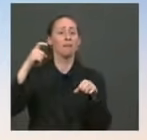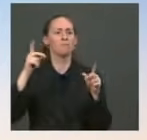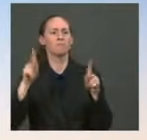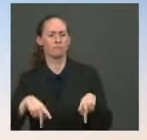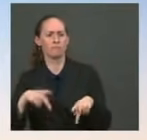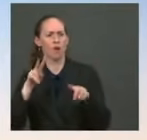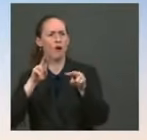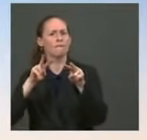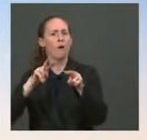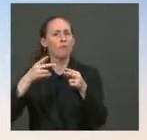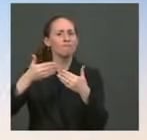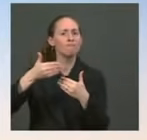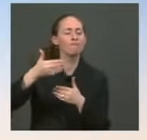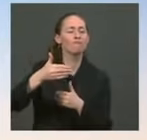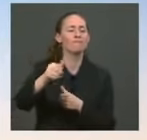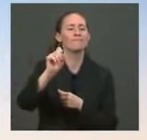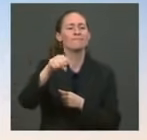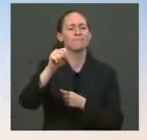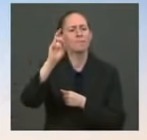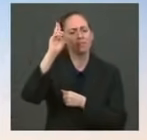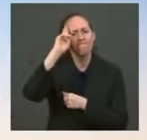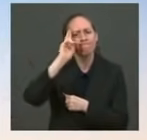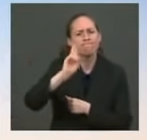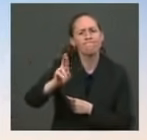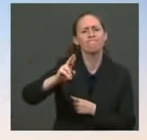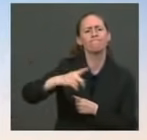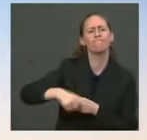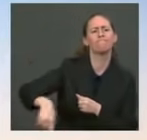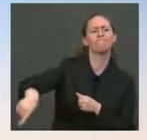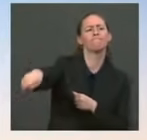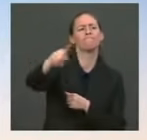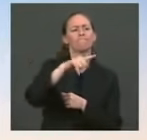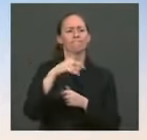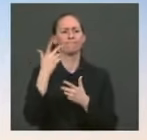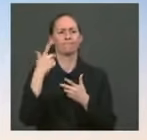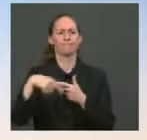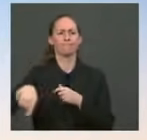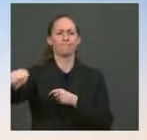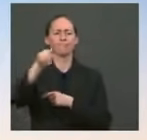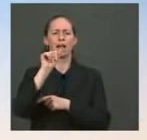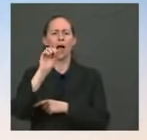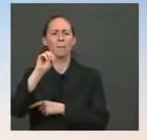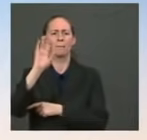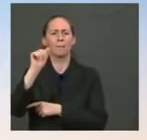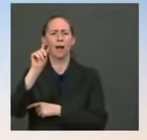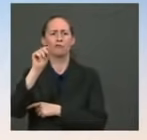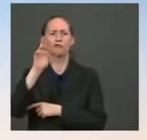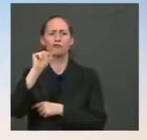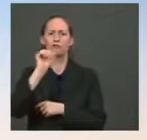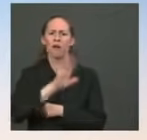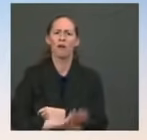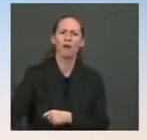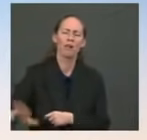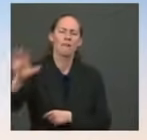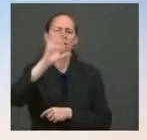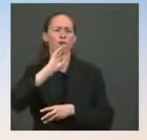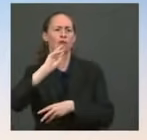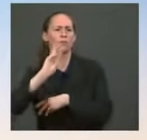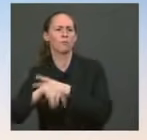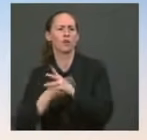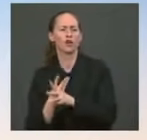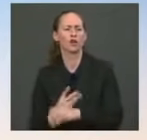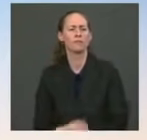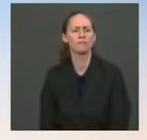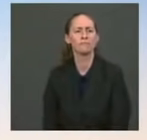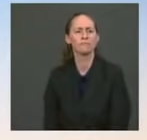and he respects and values the role of ambassadors who are serving around the world. The reason why he's not doing that right now, why he's doing it by